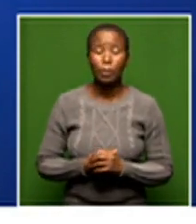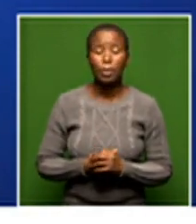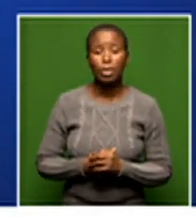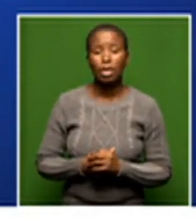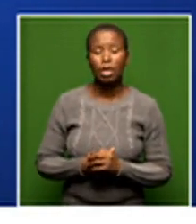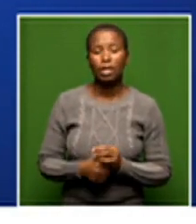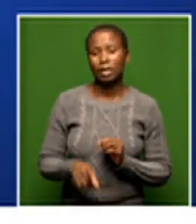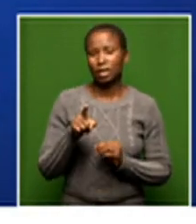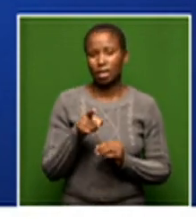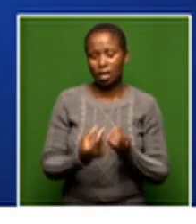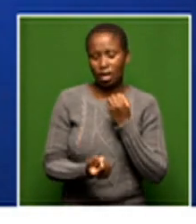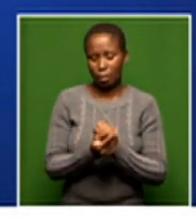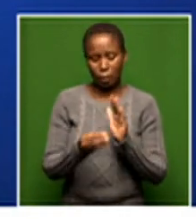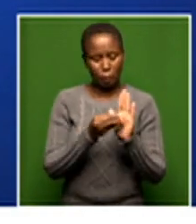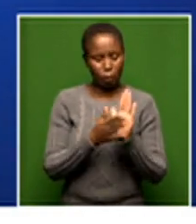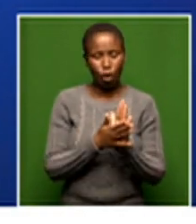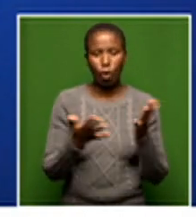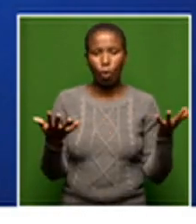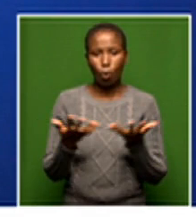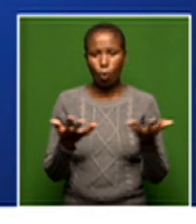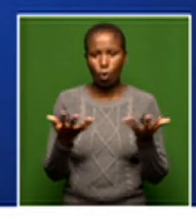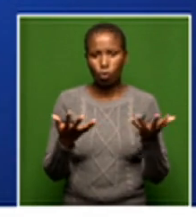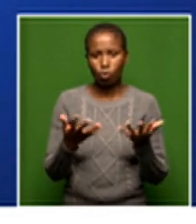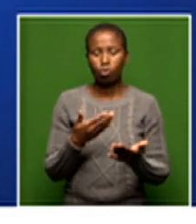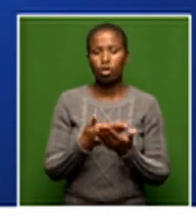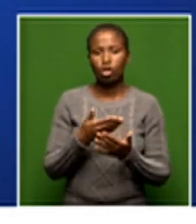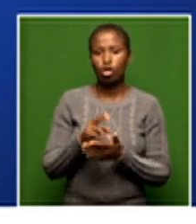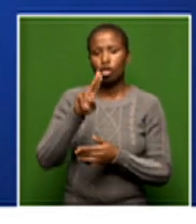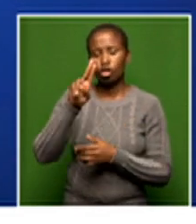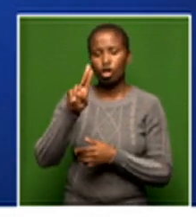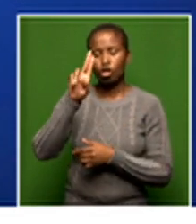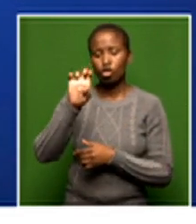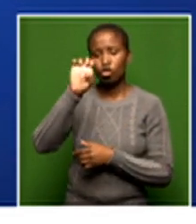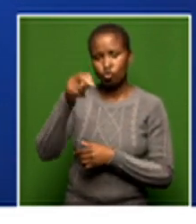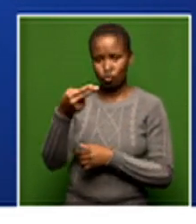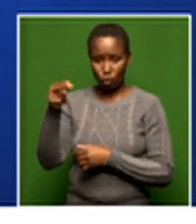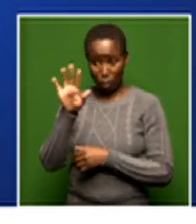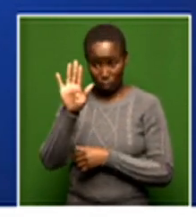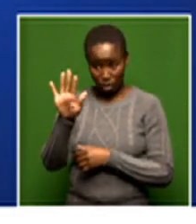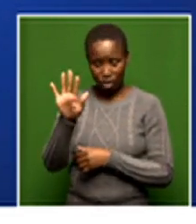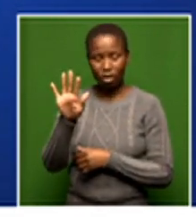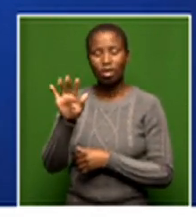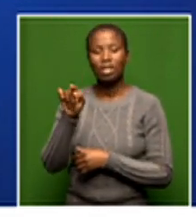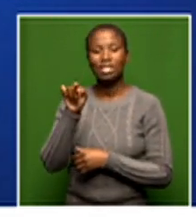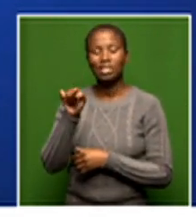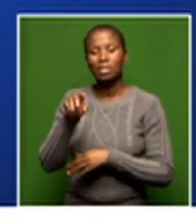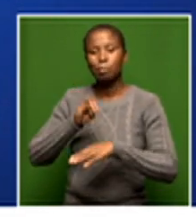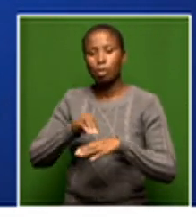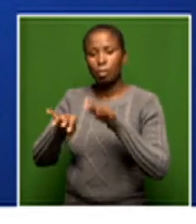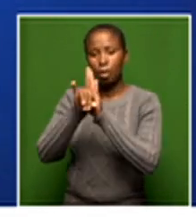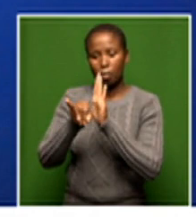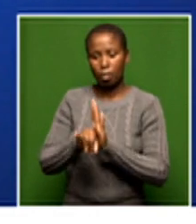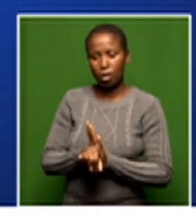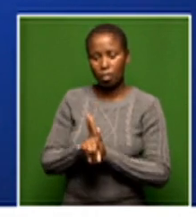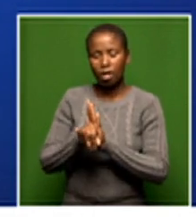the incidents that were reported in Europe happened in a population that is at risk of those problems anyway,